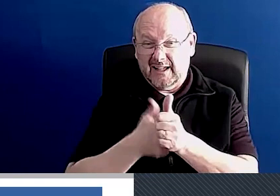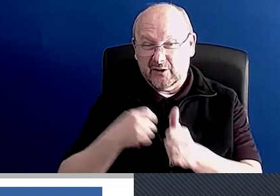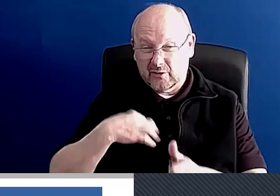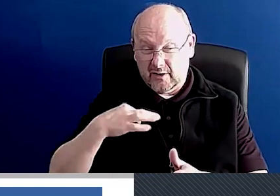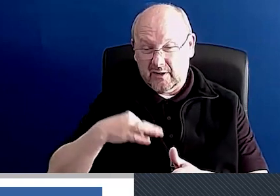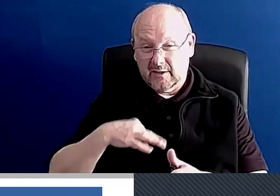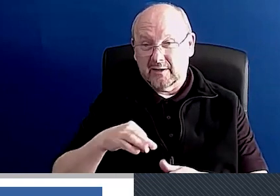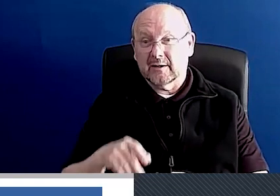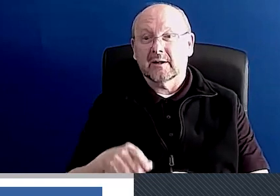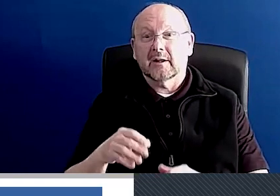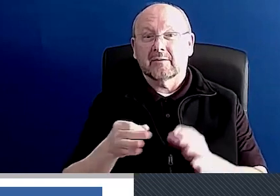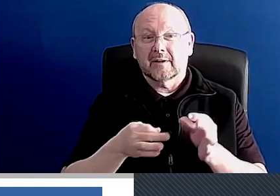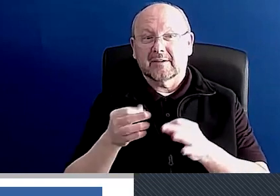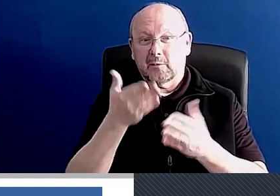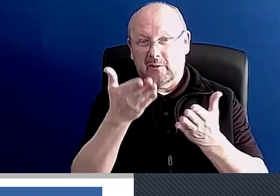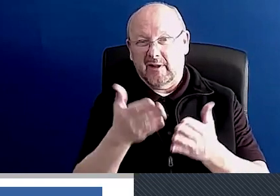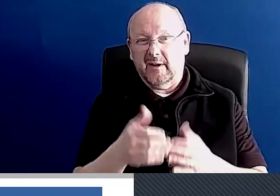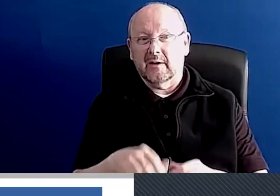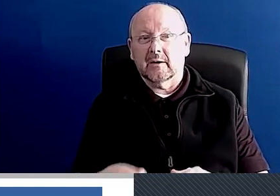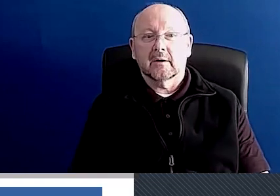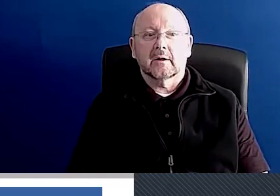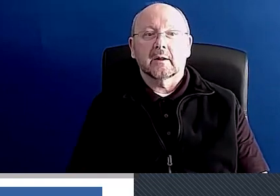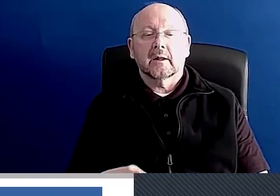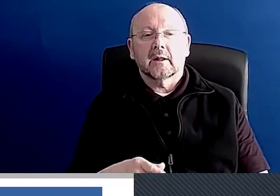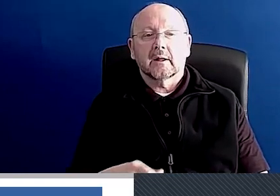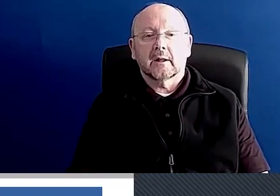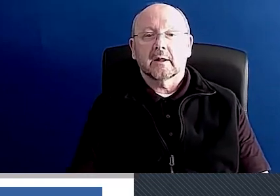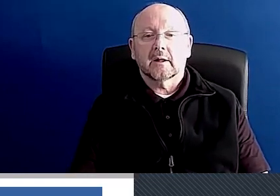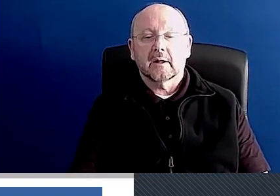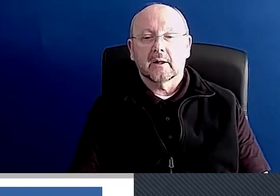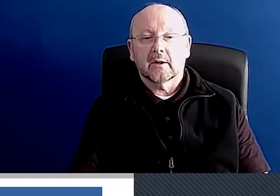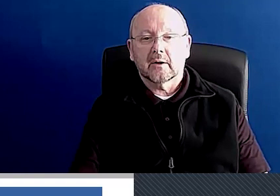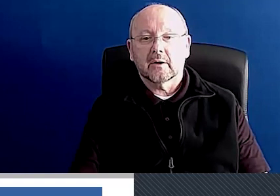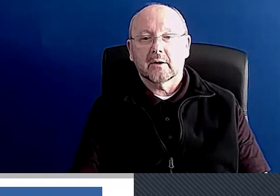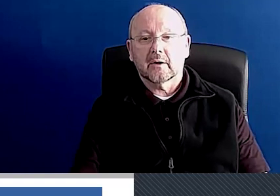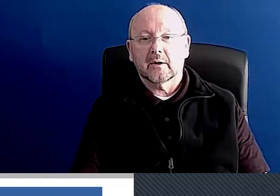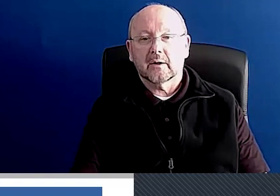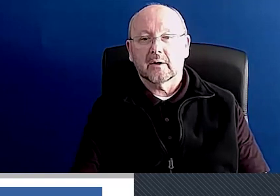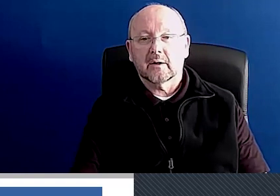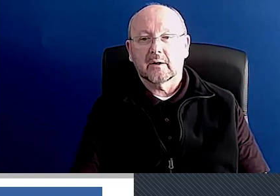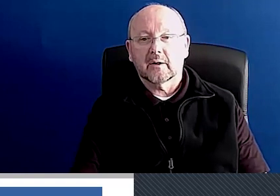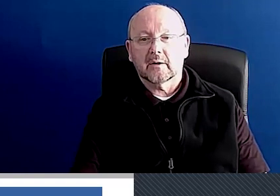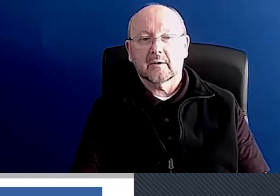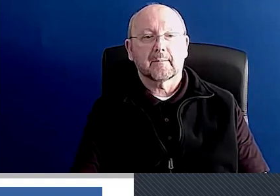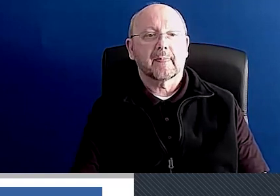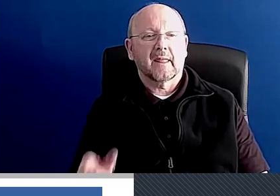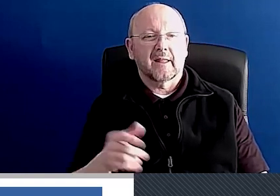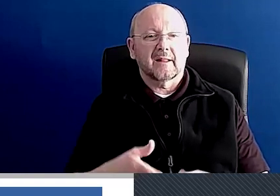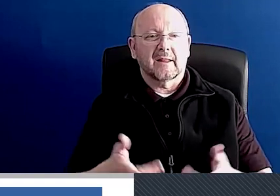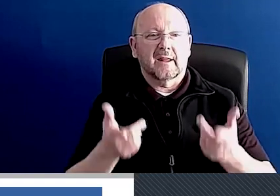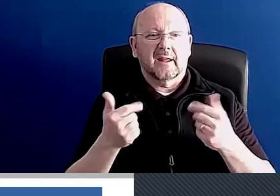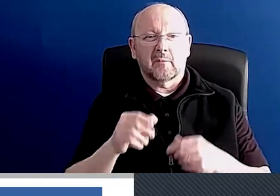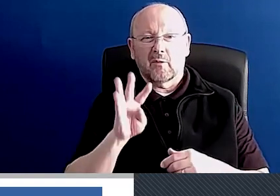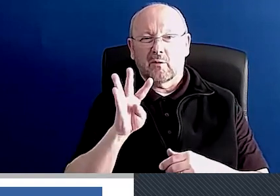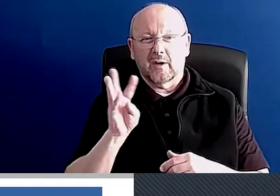Unified, graduates high school and starts here at Fresno City College. They're considered a California resident. They attended here at least 3 years between